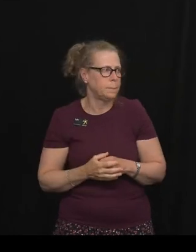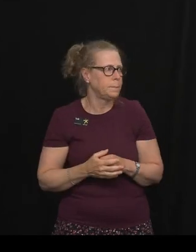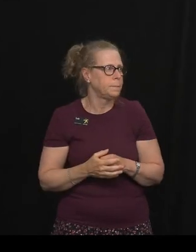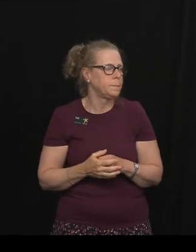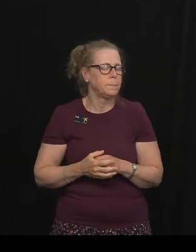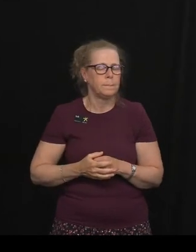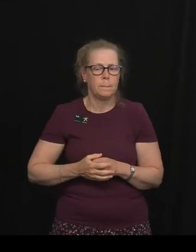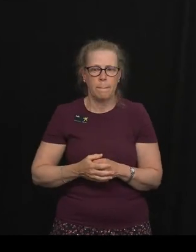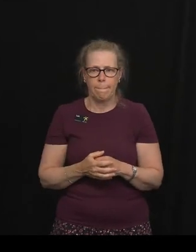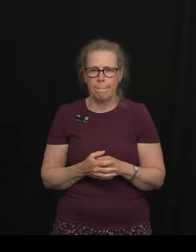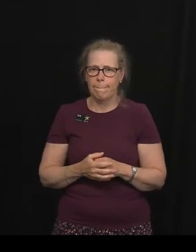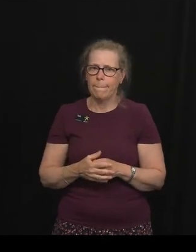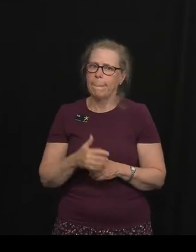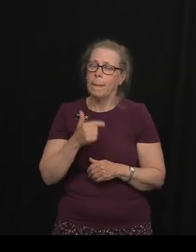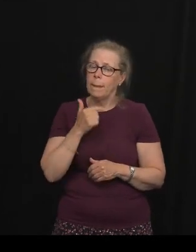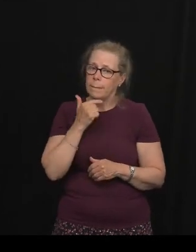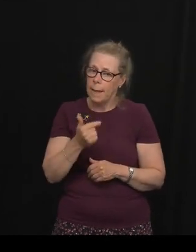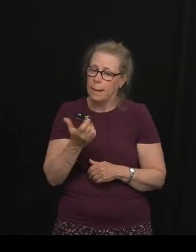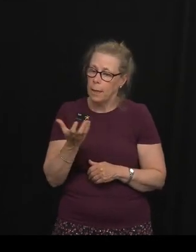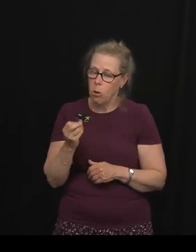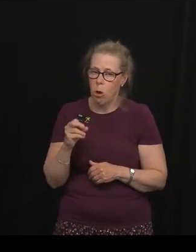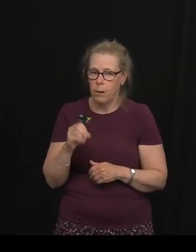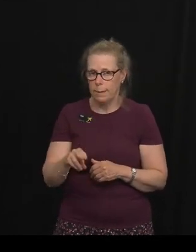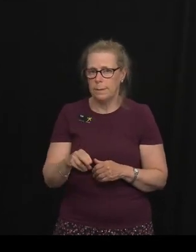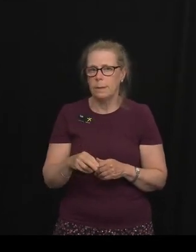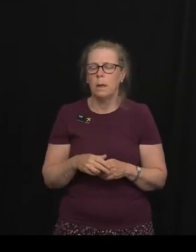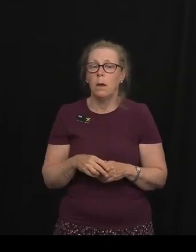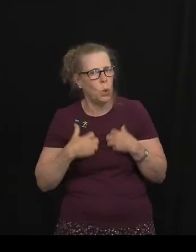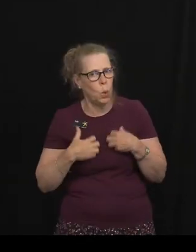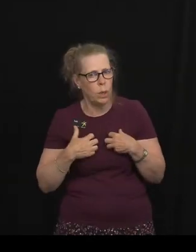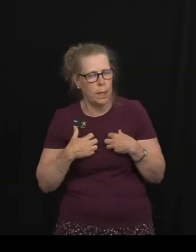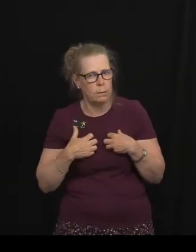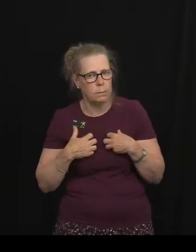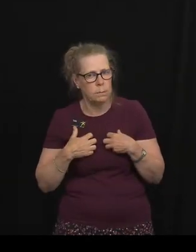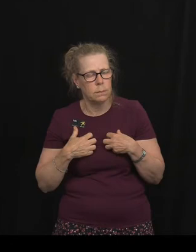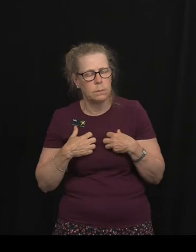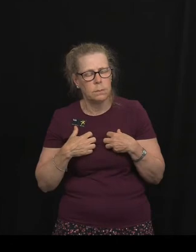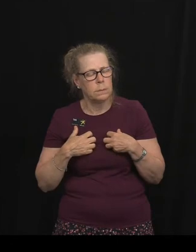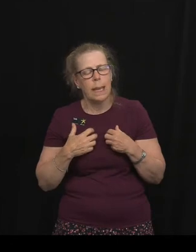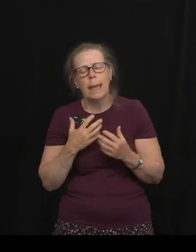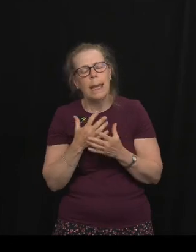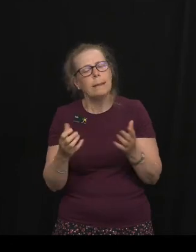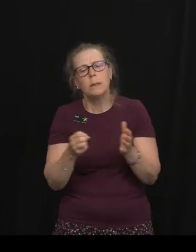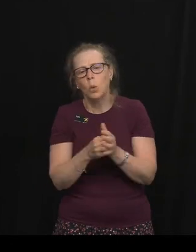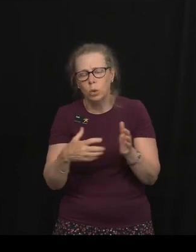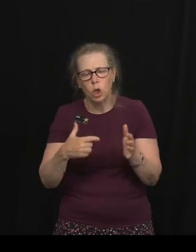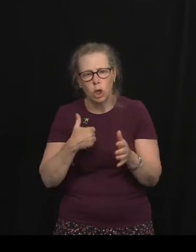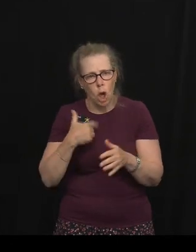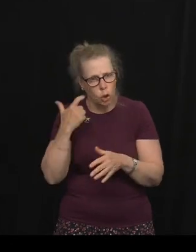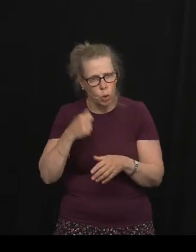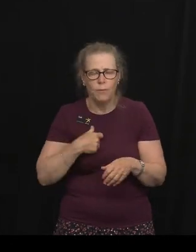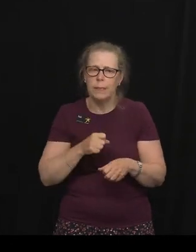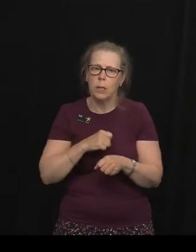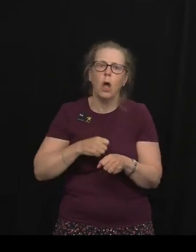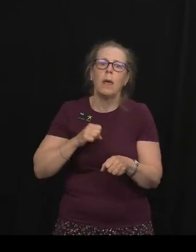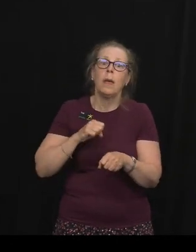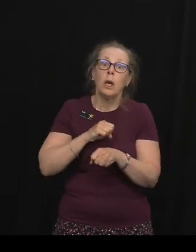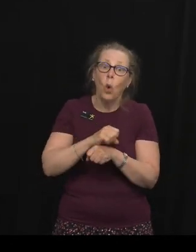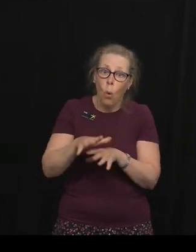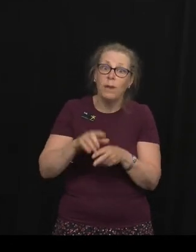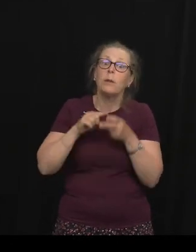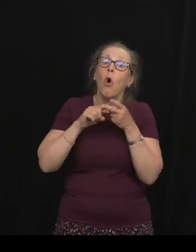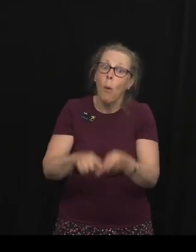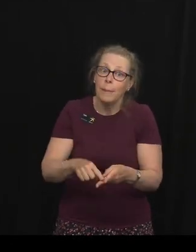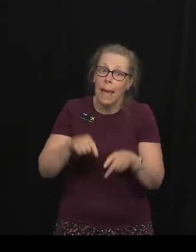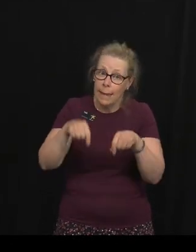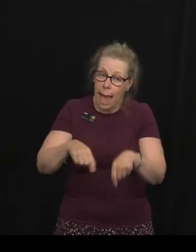Karin. Indeed, there was a precedence. Have a spread of COVID-19 now again here. We might, but I